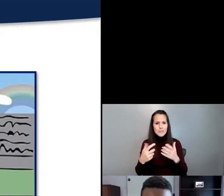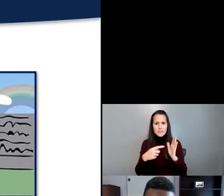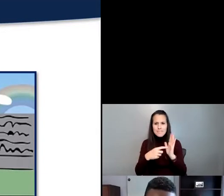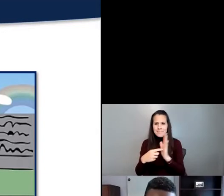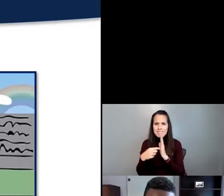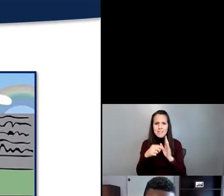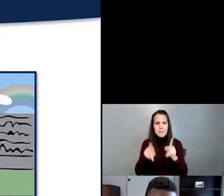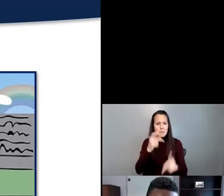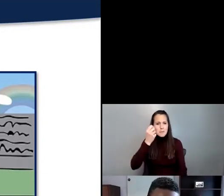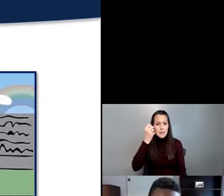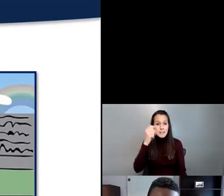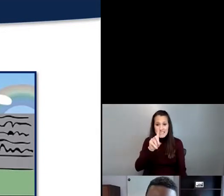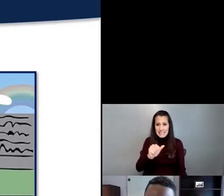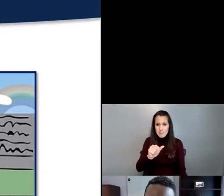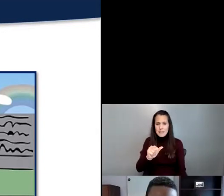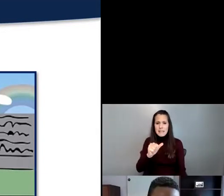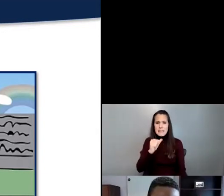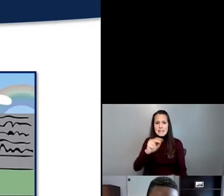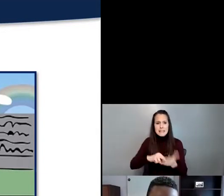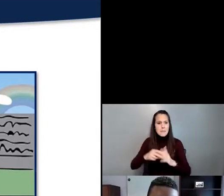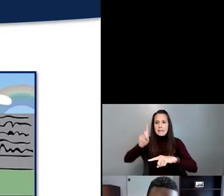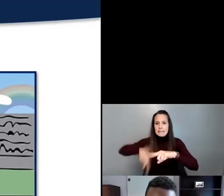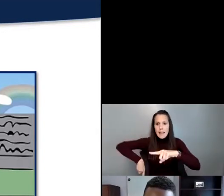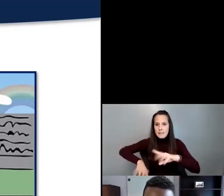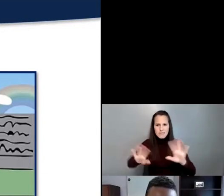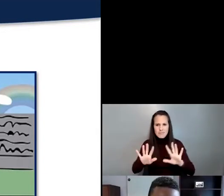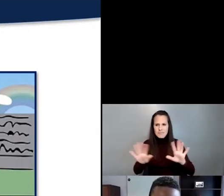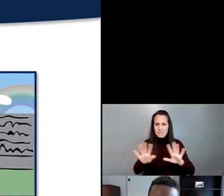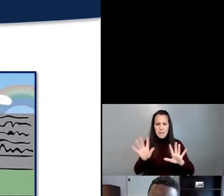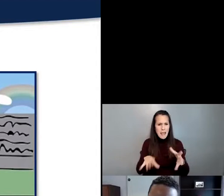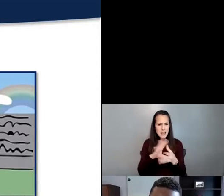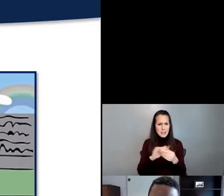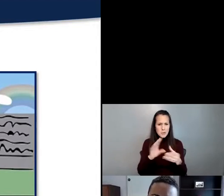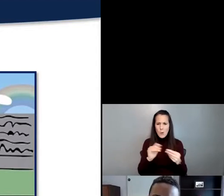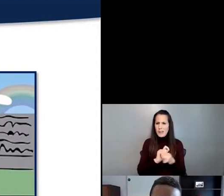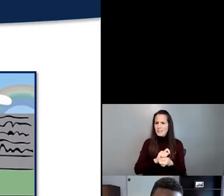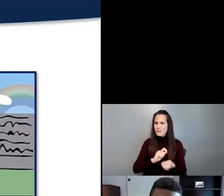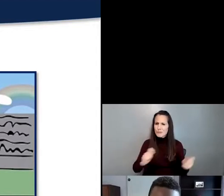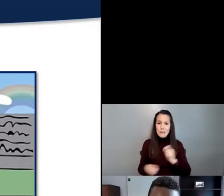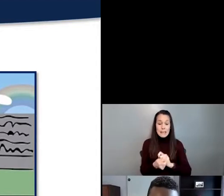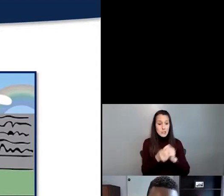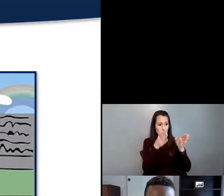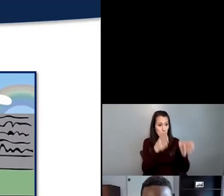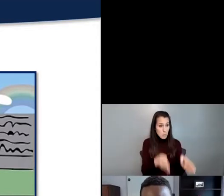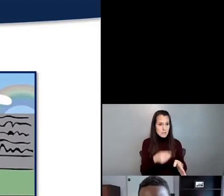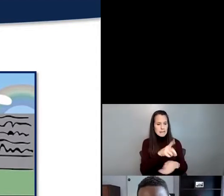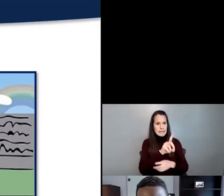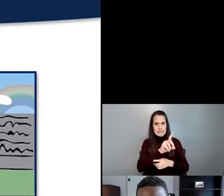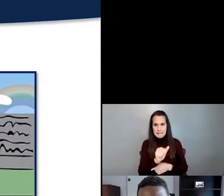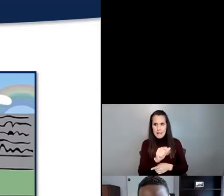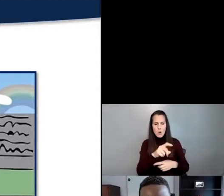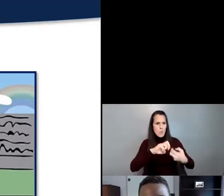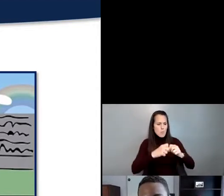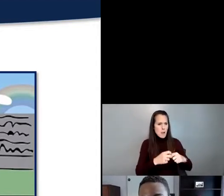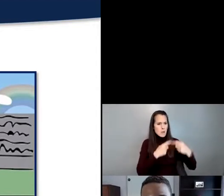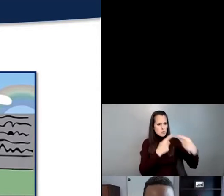inability. Because what we need to do is change the narrative and take it away from the individual themselves being the problem,